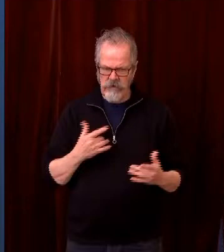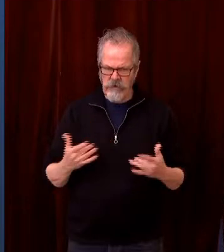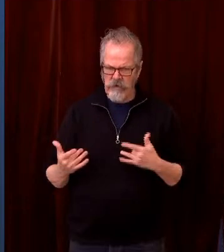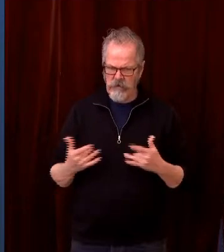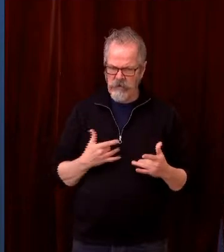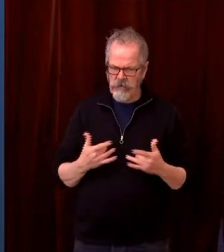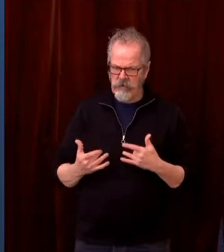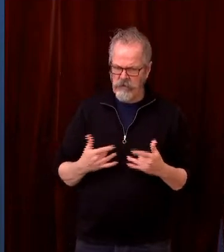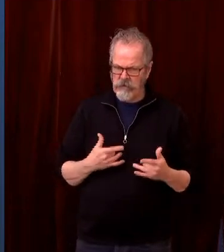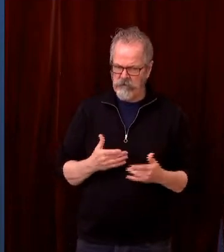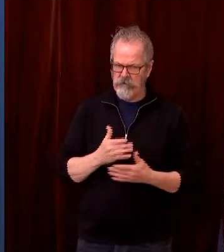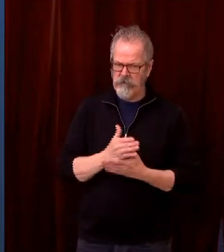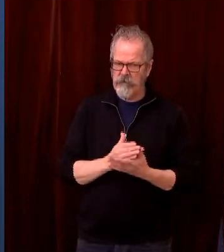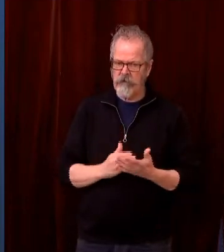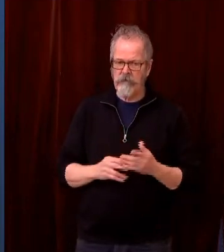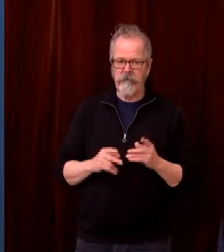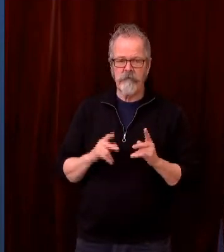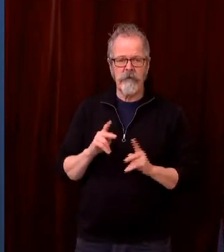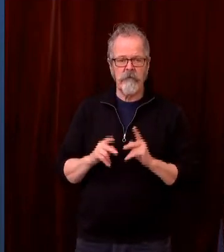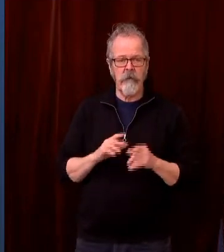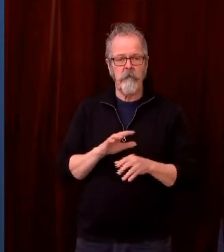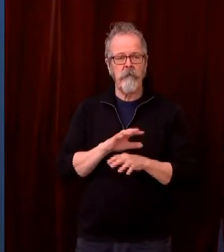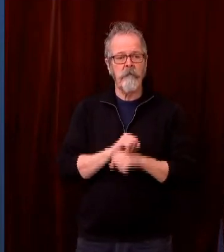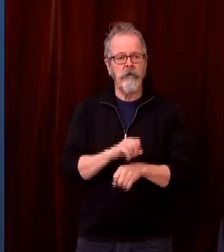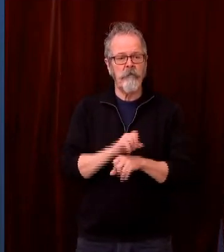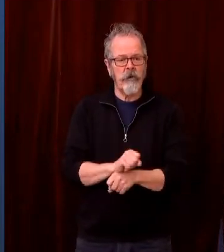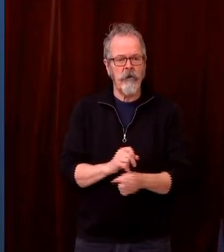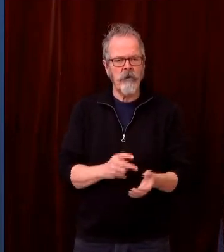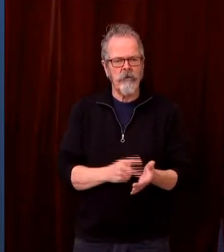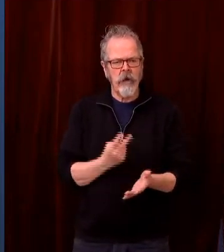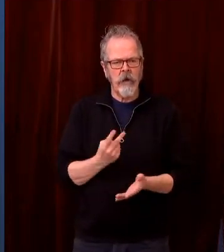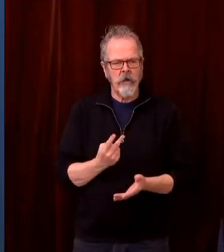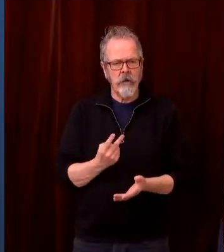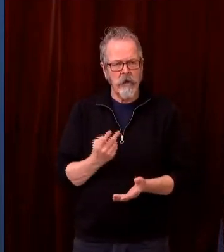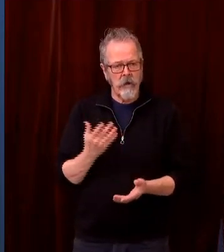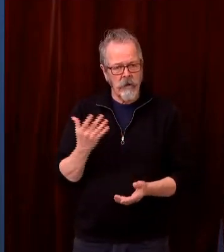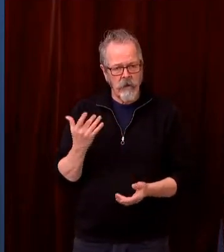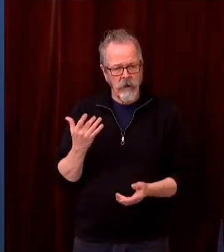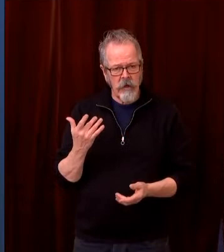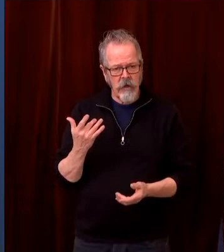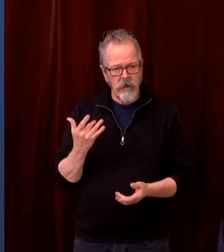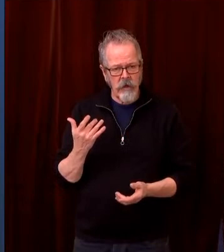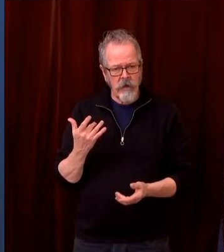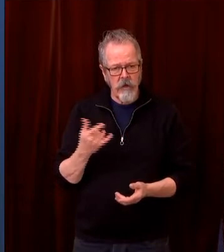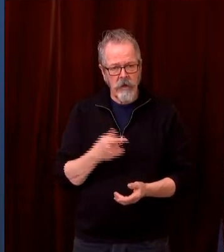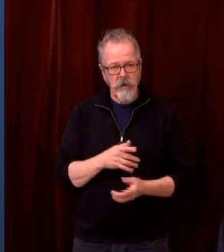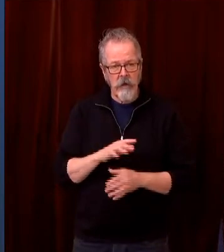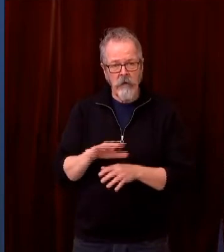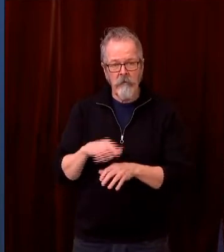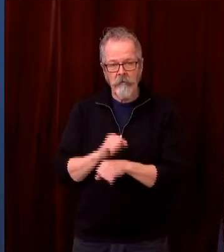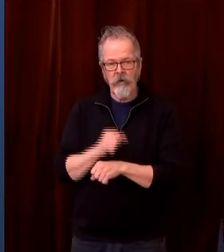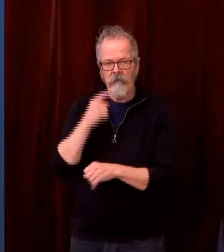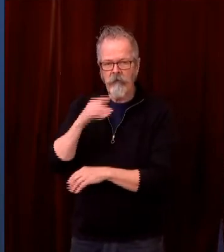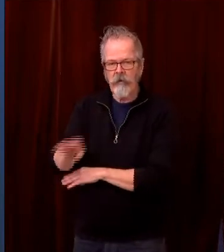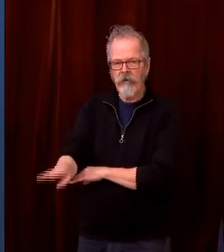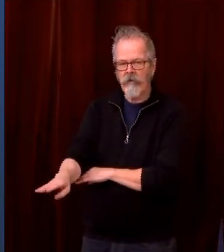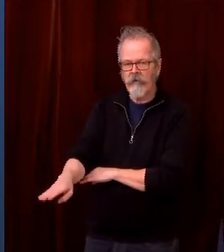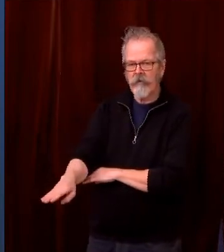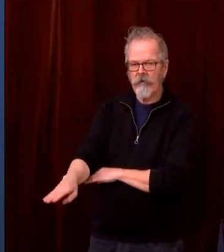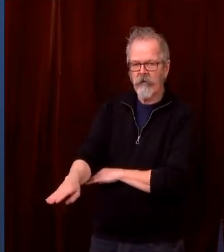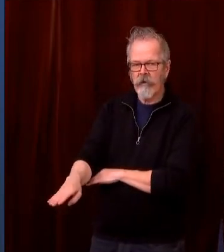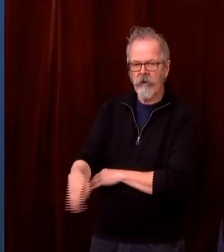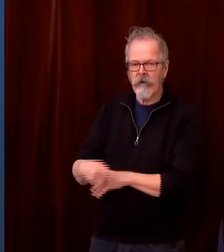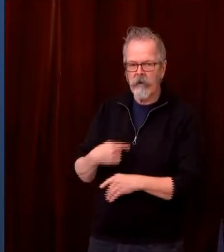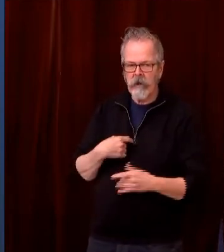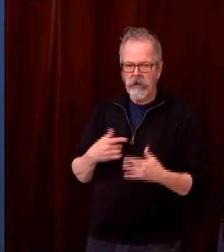available when they need them at the end of the day at certain locations. And then also Overlake Medical Center said as they are adding